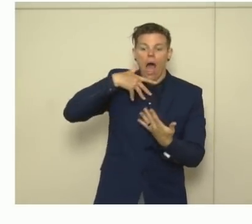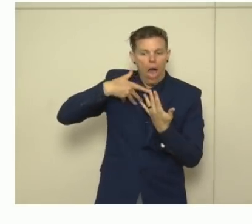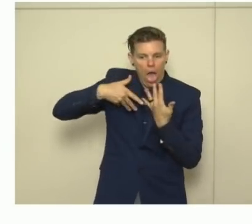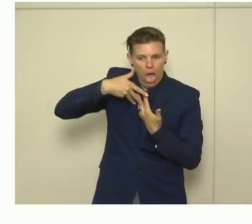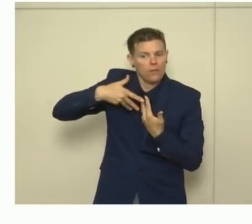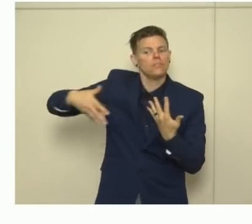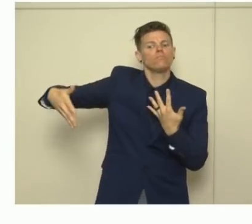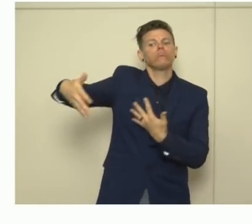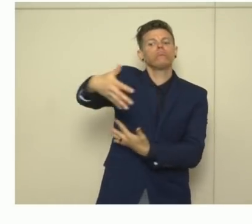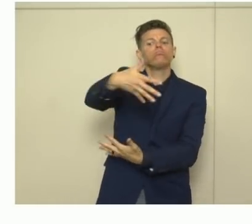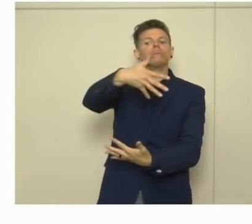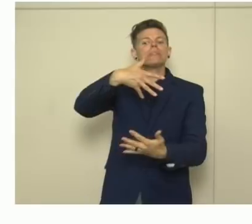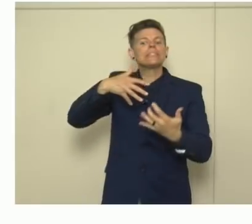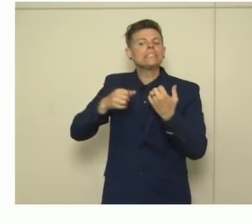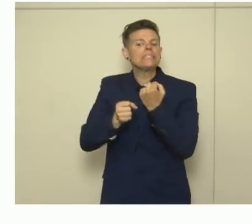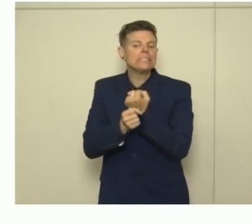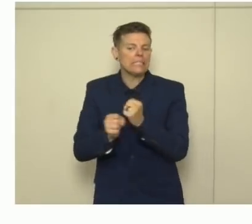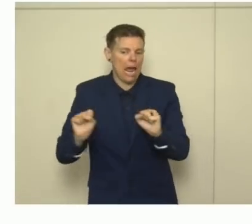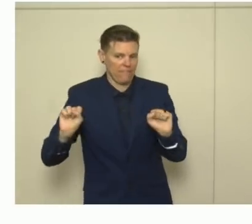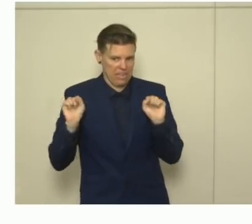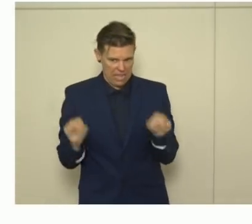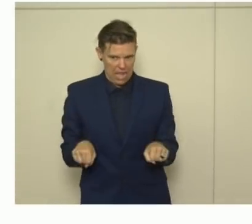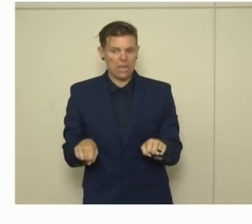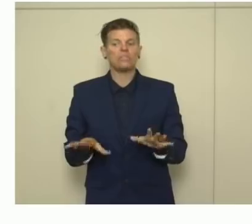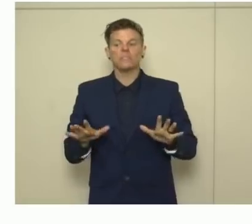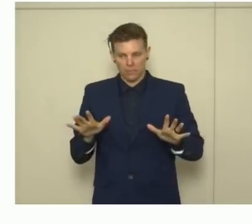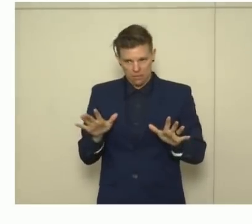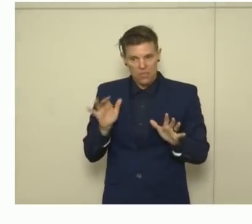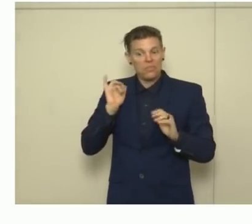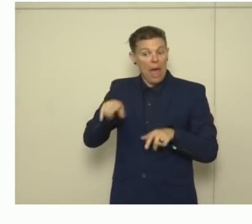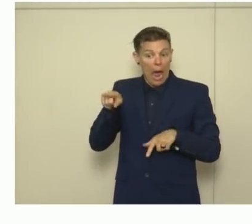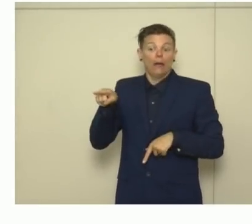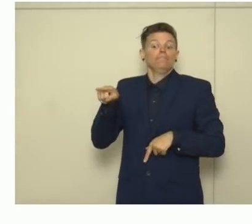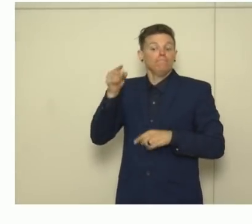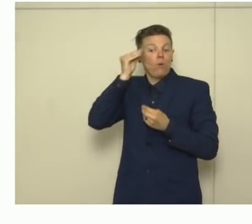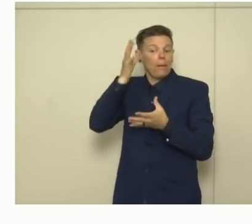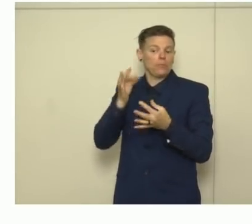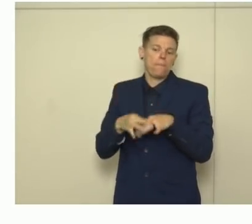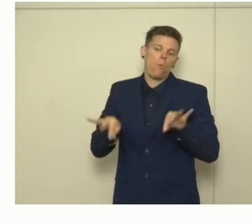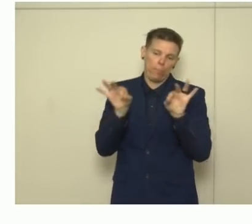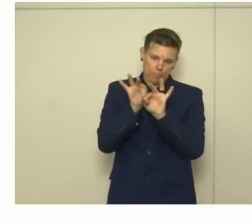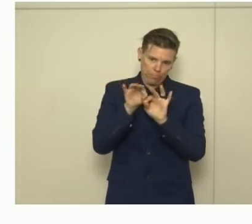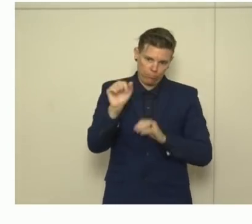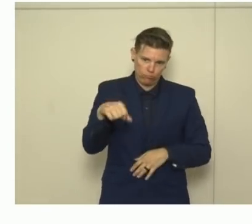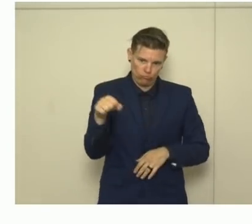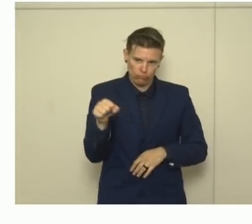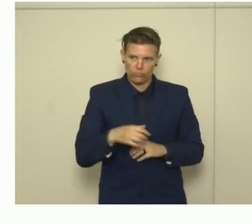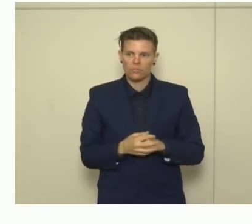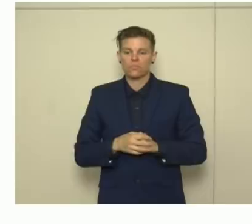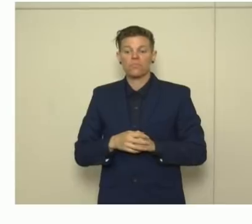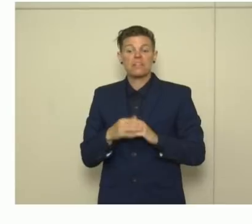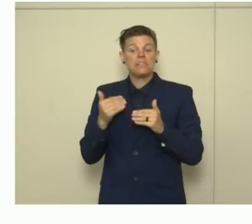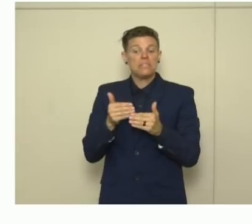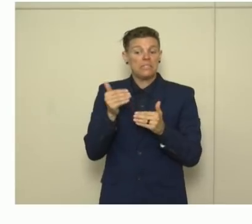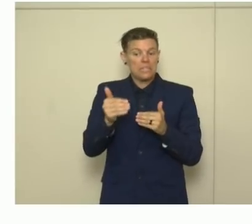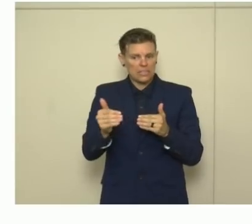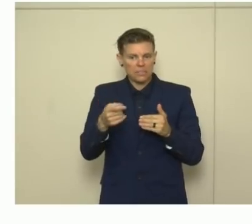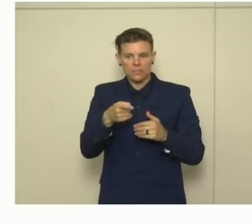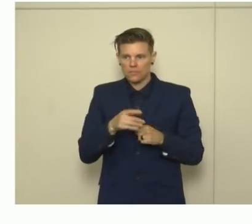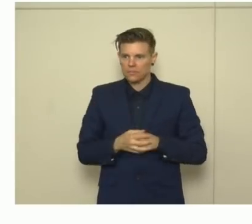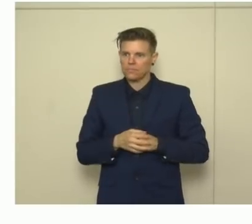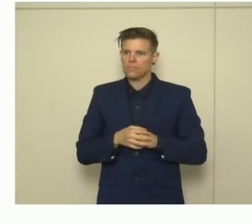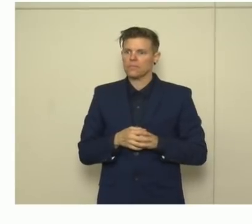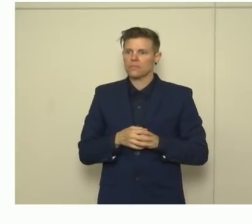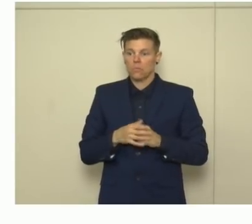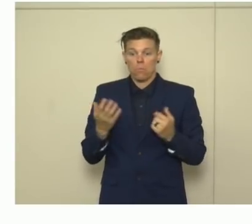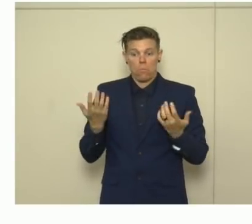information for us in New Mexico. Next slide, just a brief stop here. What we basically understand now about kids